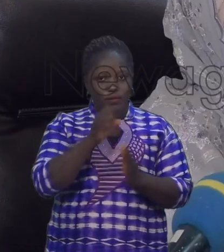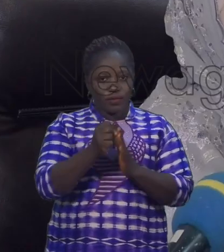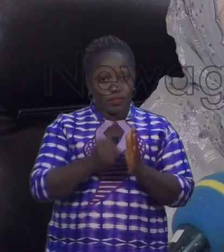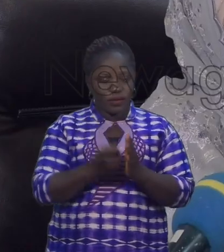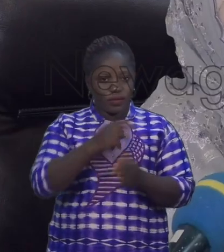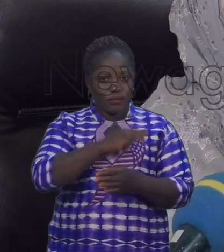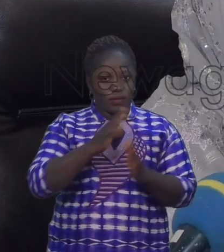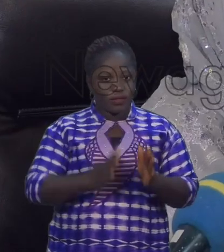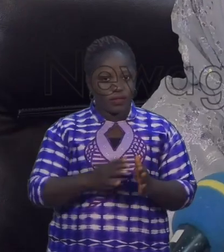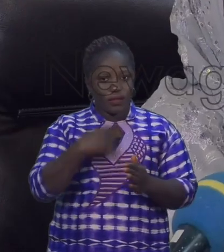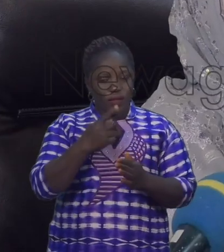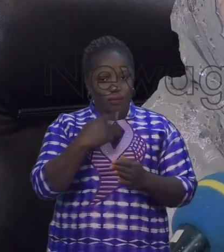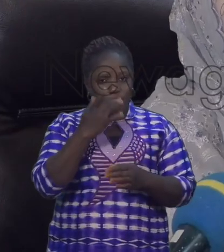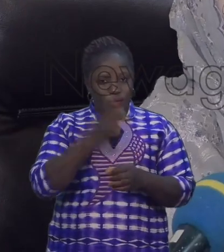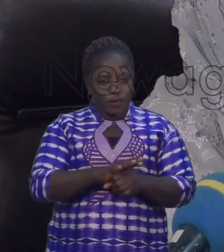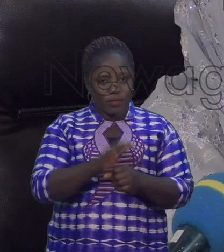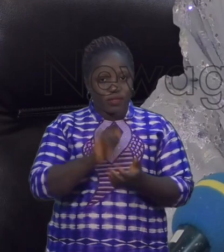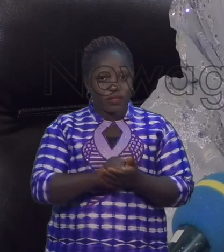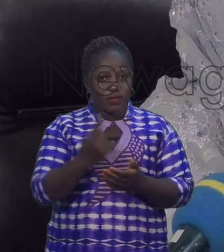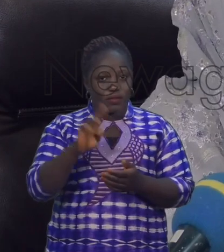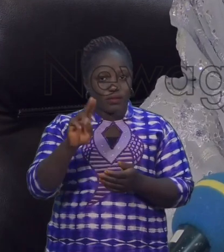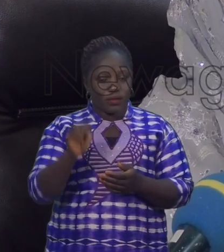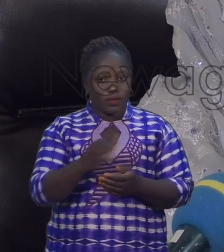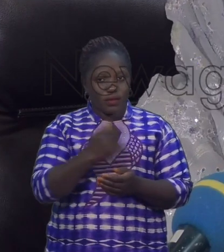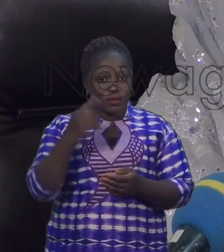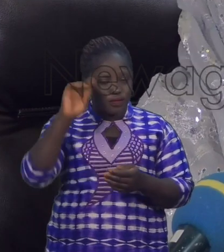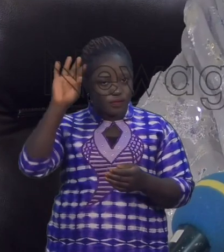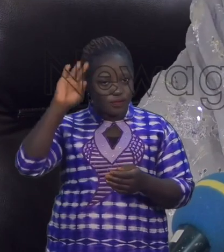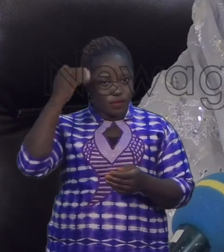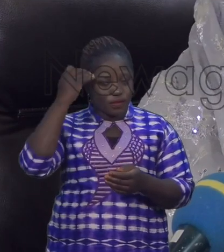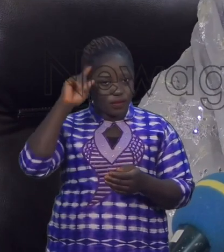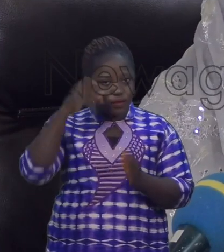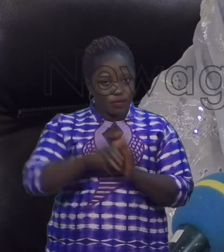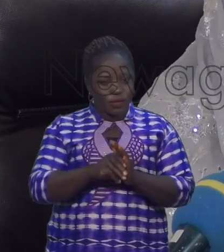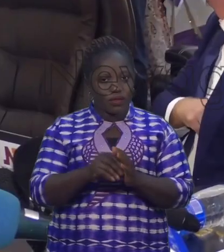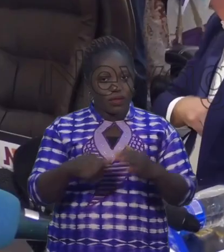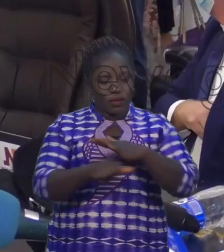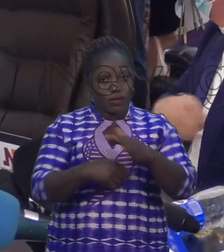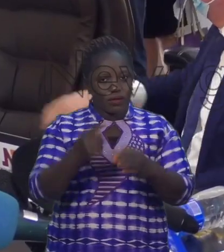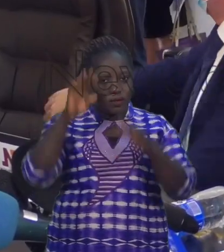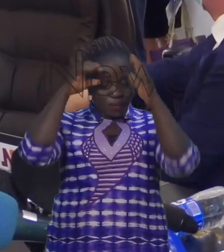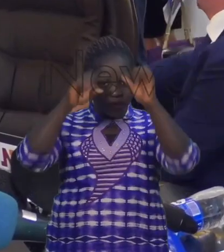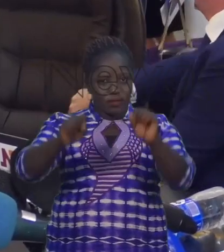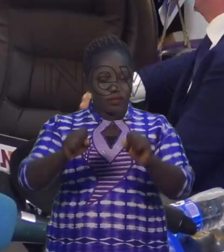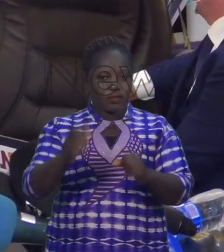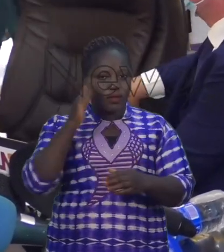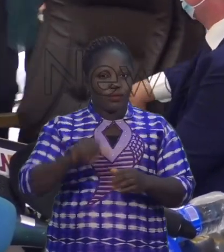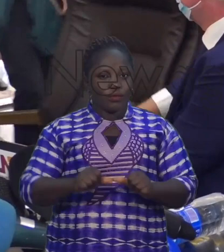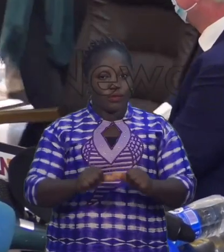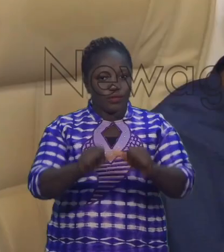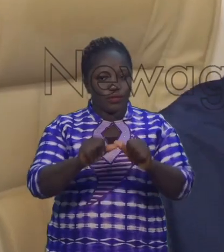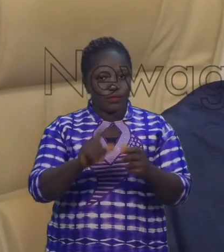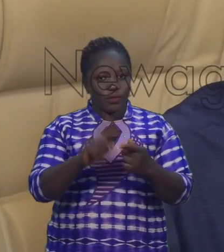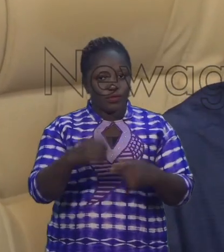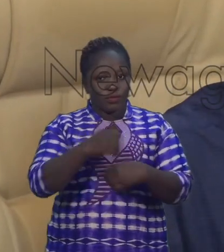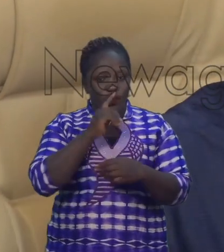The Minister, Sadia Umar Farouk, assured the UN that the federal government under President Muhammadu Buhari is committed to returning the